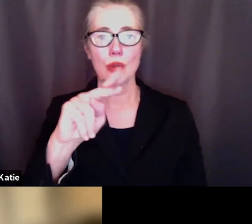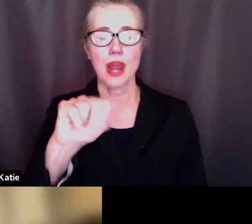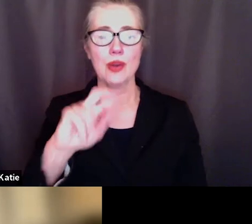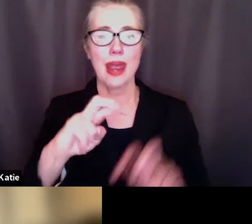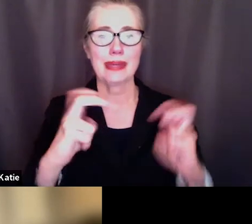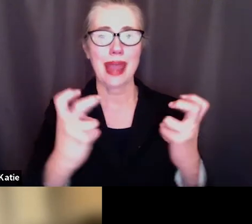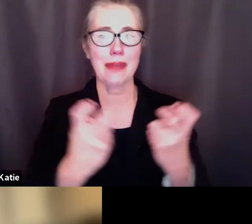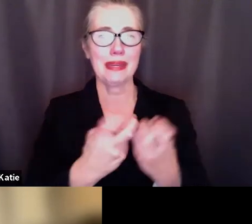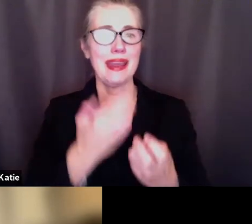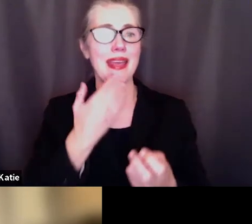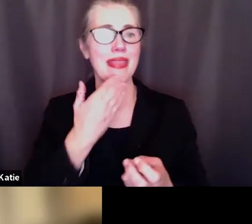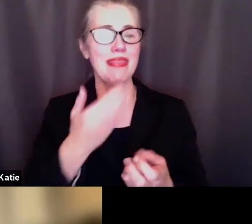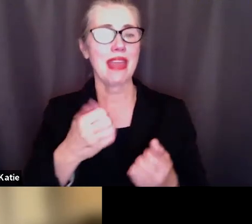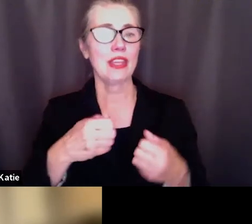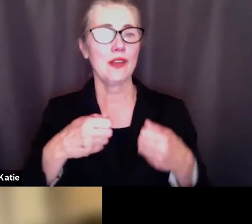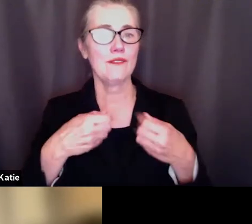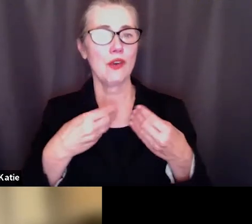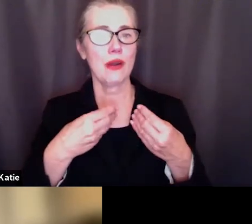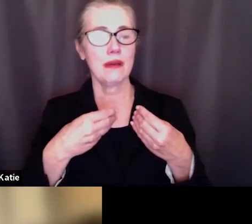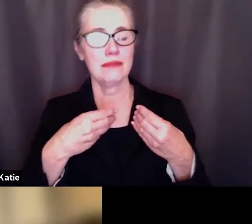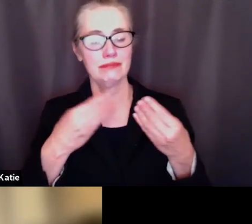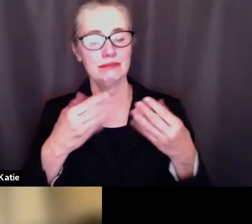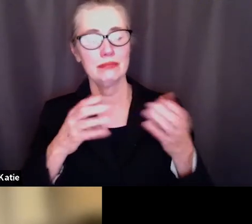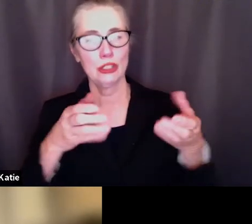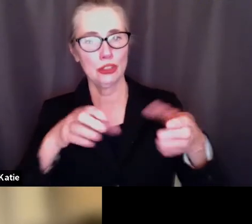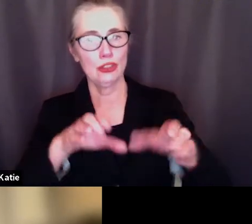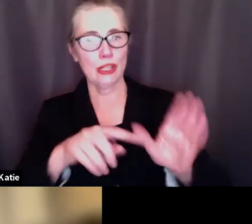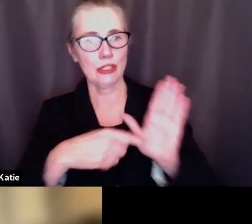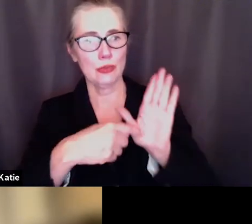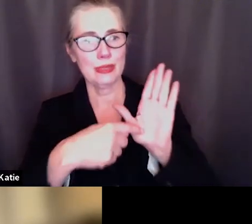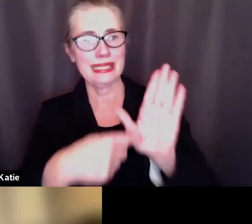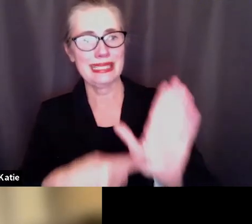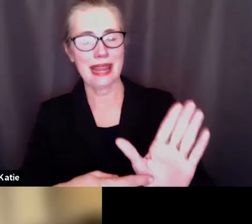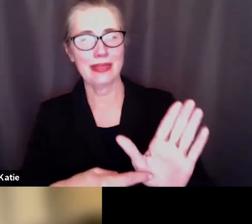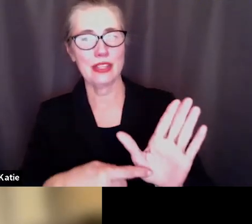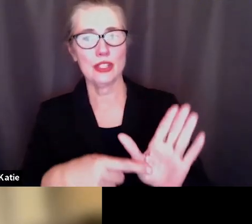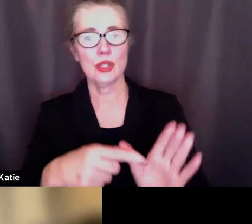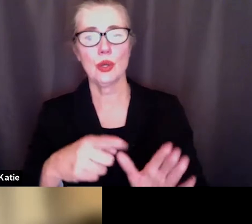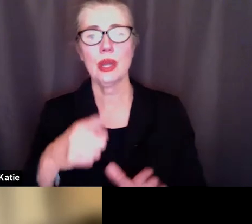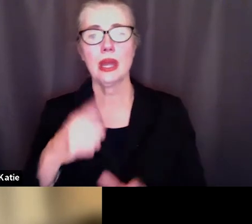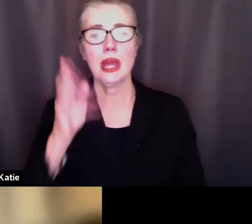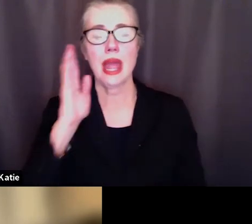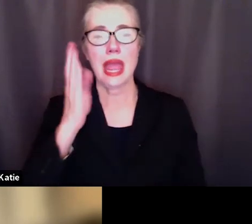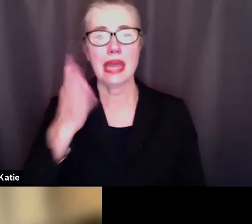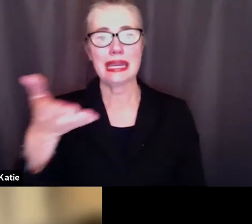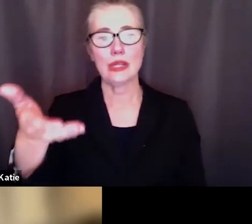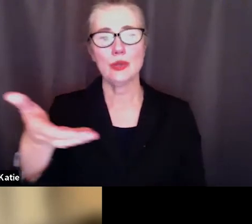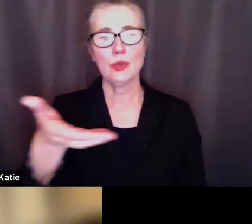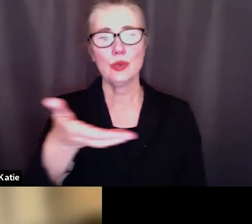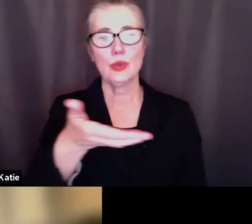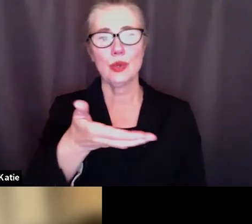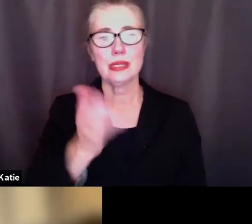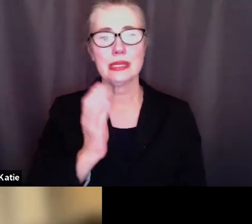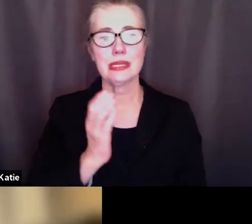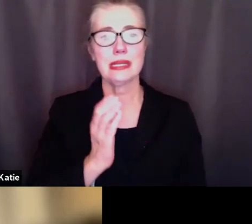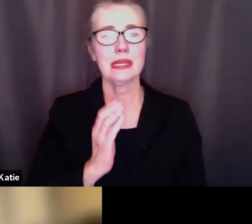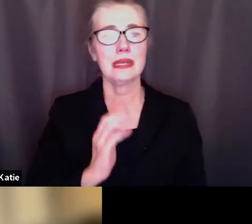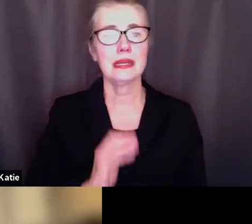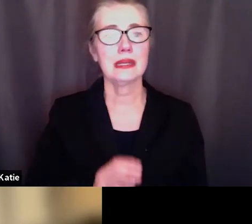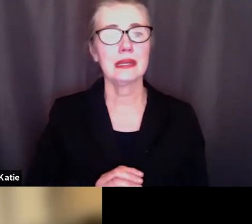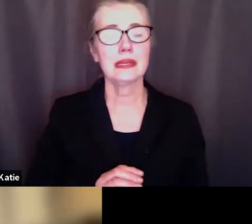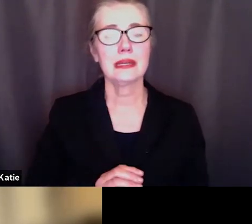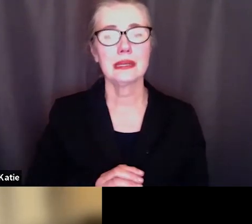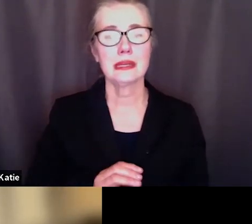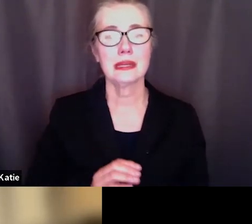for this opportunity to present this item to you and i'd like to introduce our my